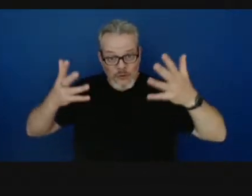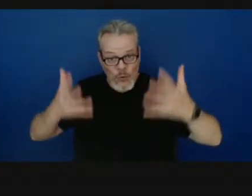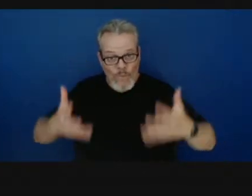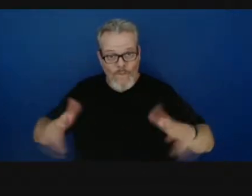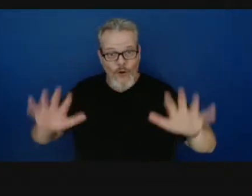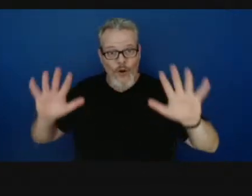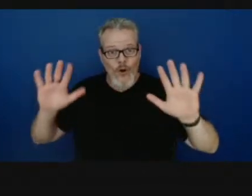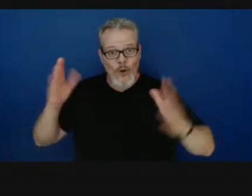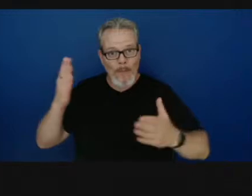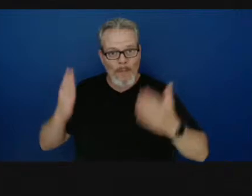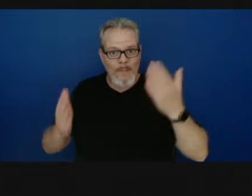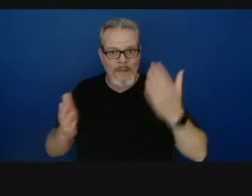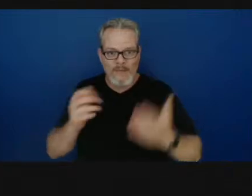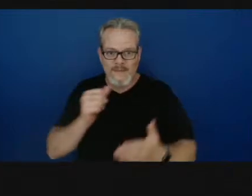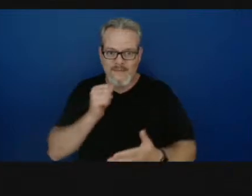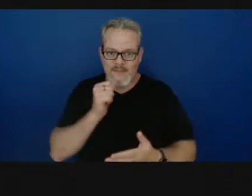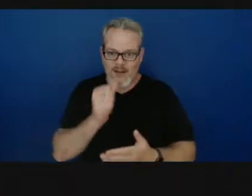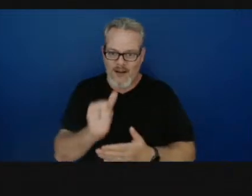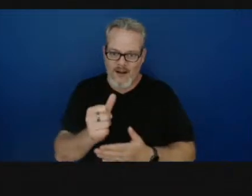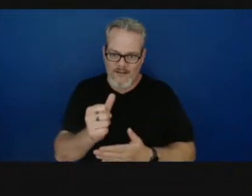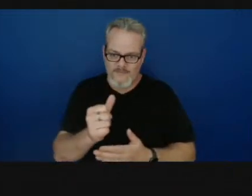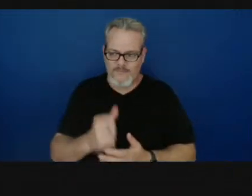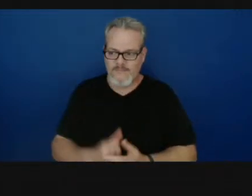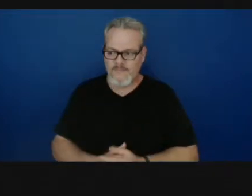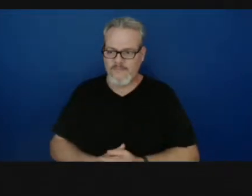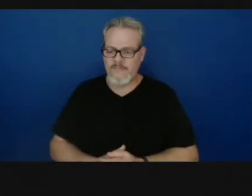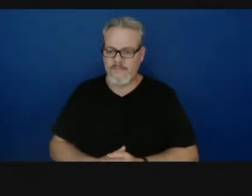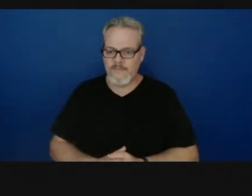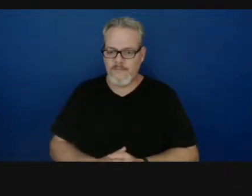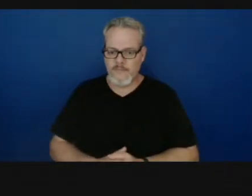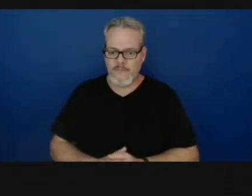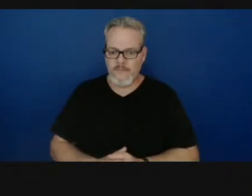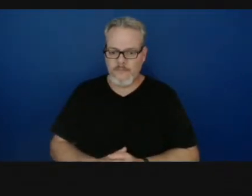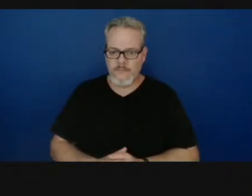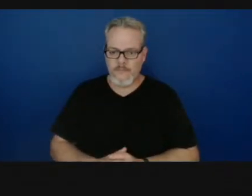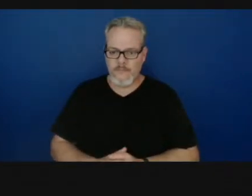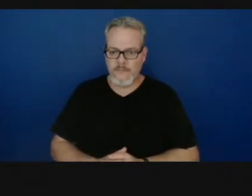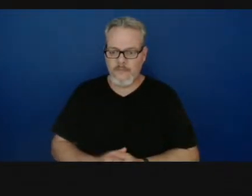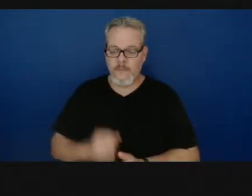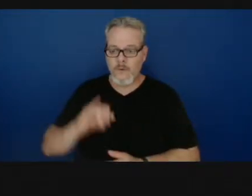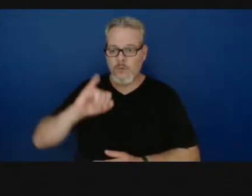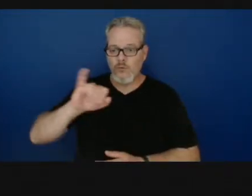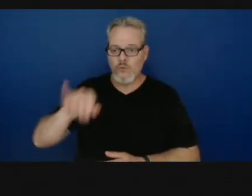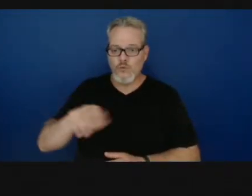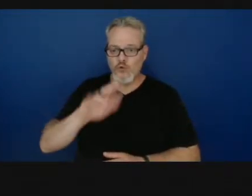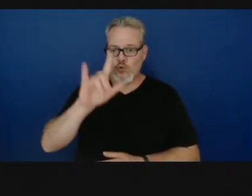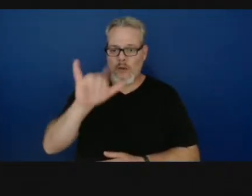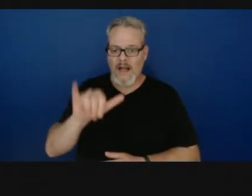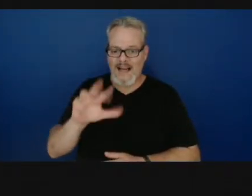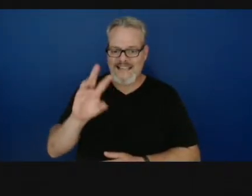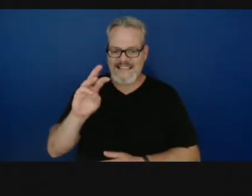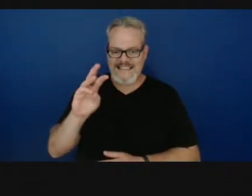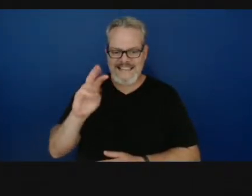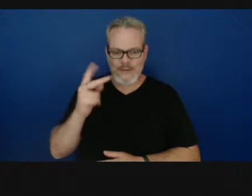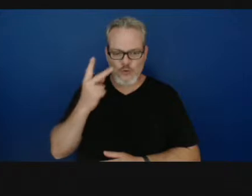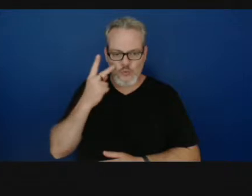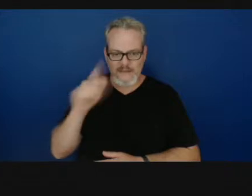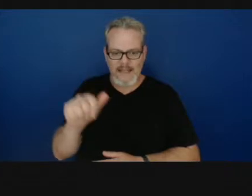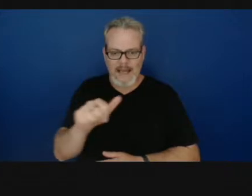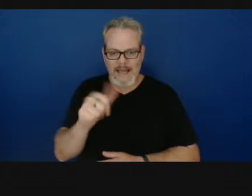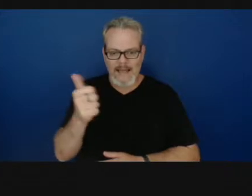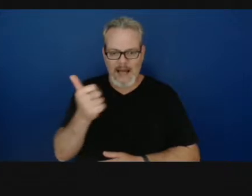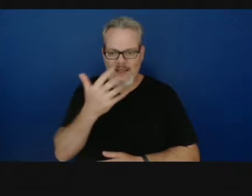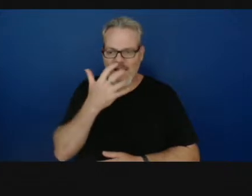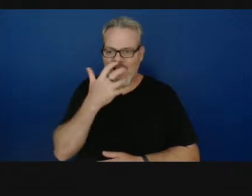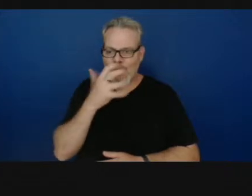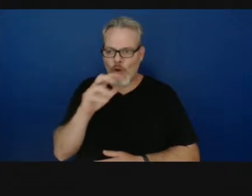of the lava channel. Maybe it's not. We end July 6th by looking at another thermal map produced by the USGS, which shows some of